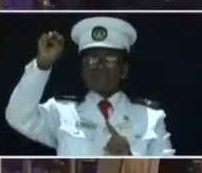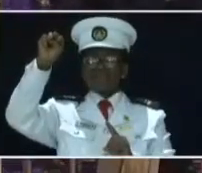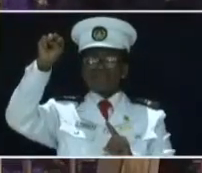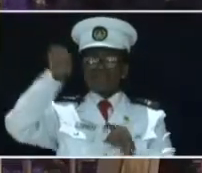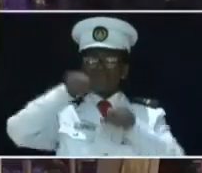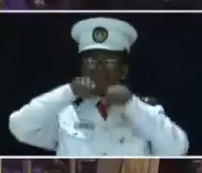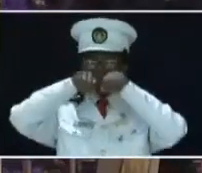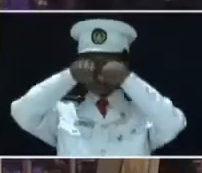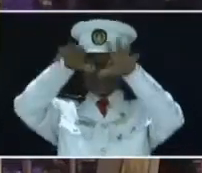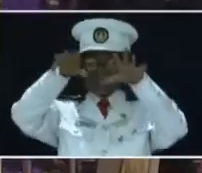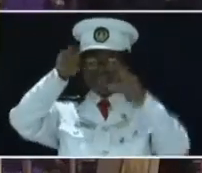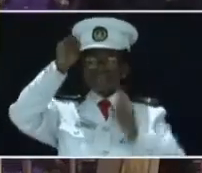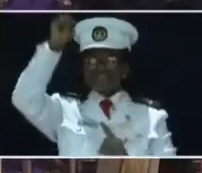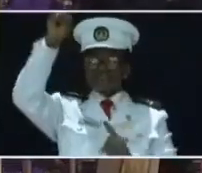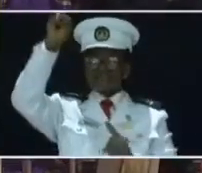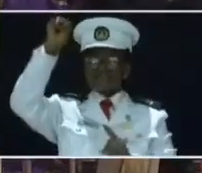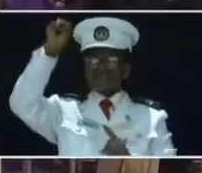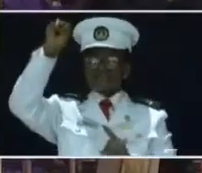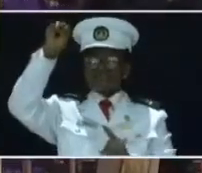Bless Him.